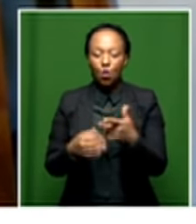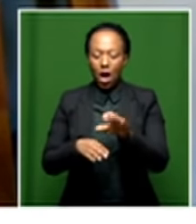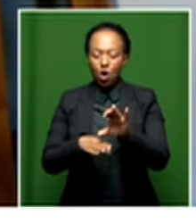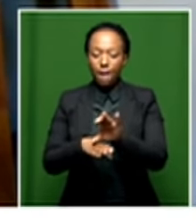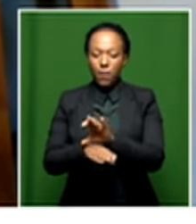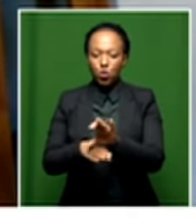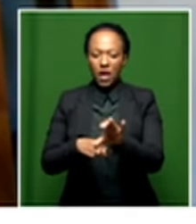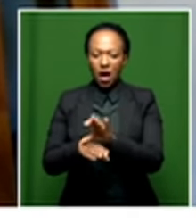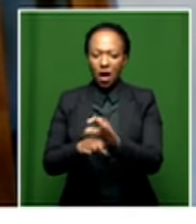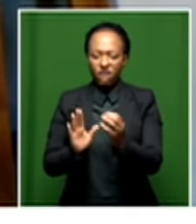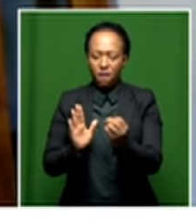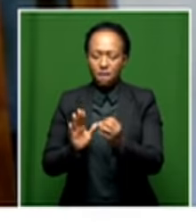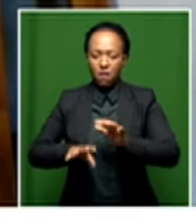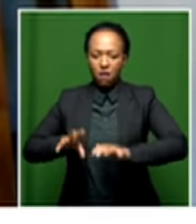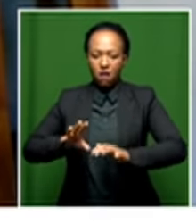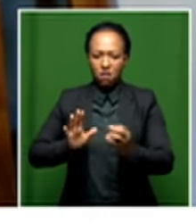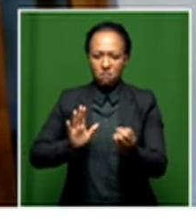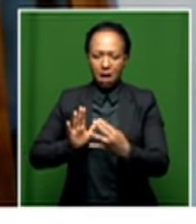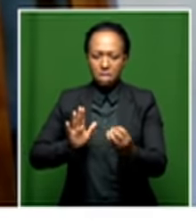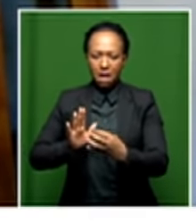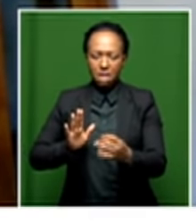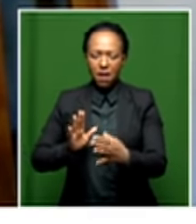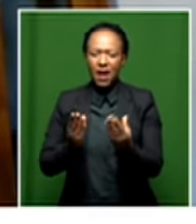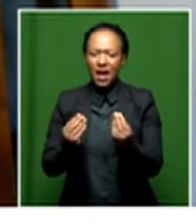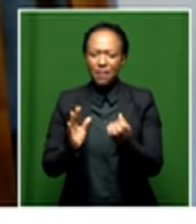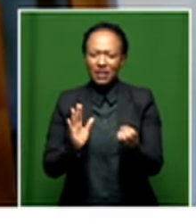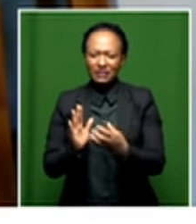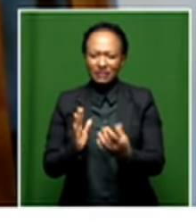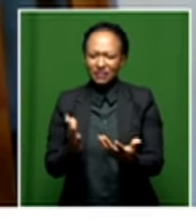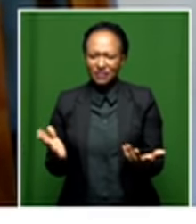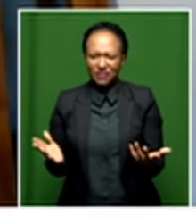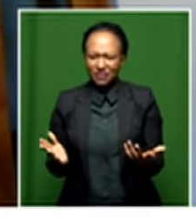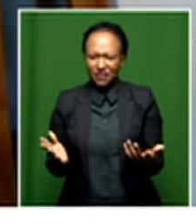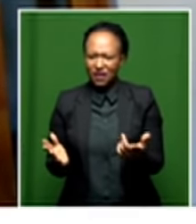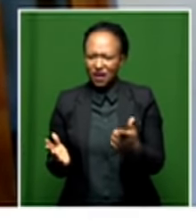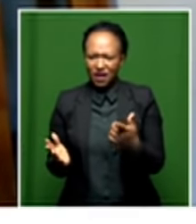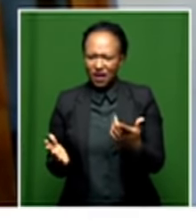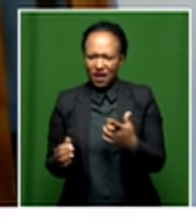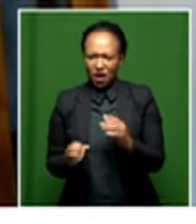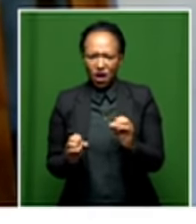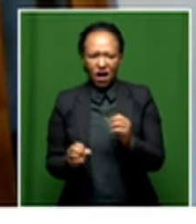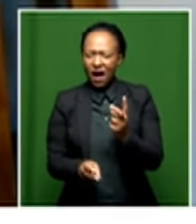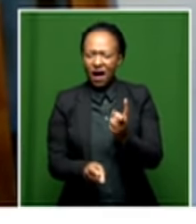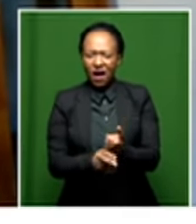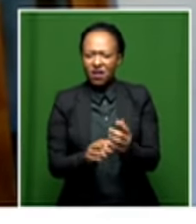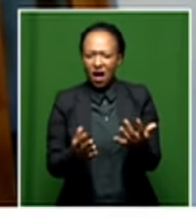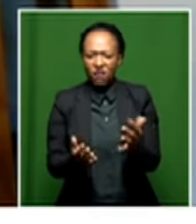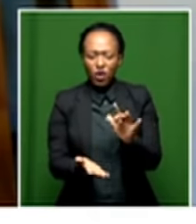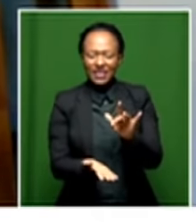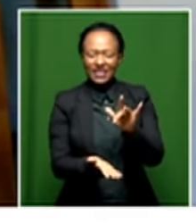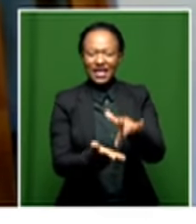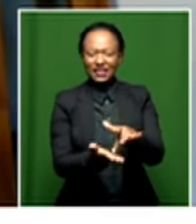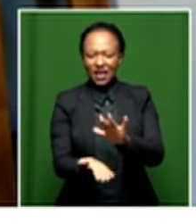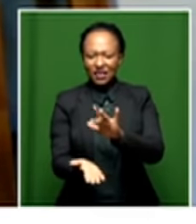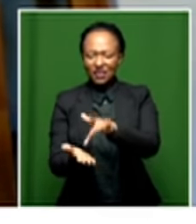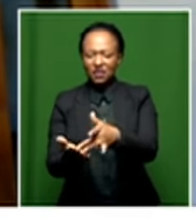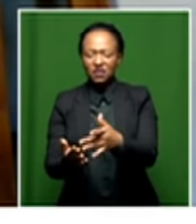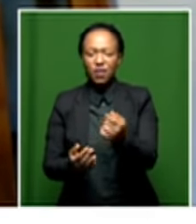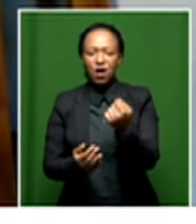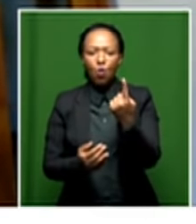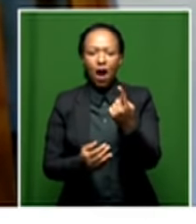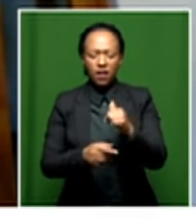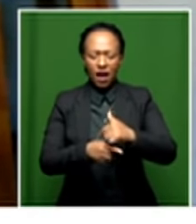keeping. You see, how hard would it be to implement at every site, especially in the public sector, just 1 or 2